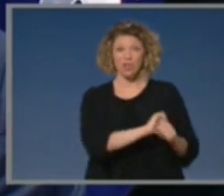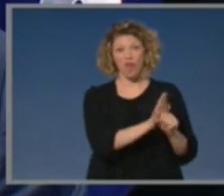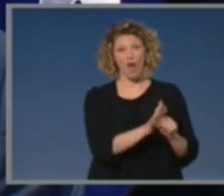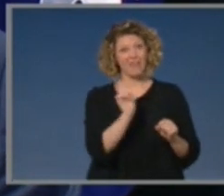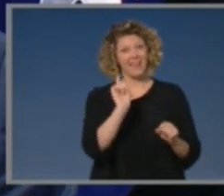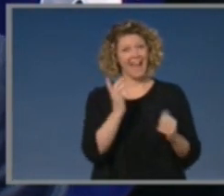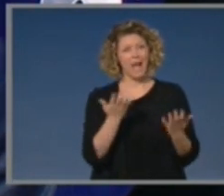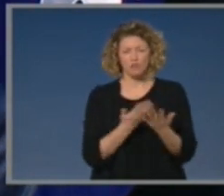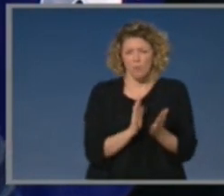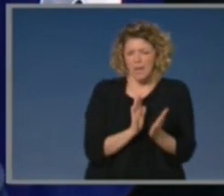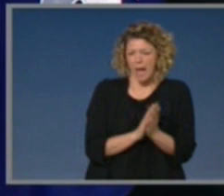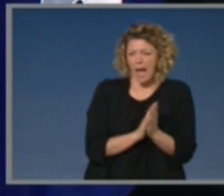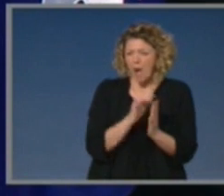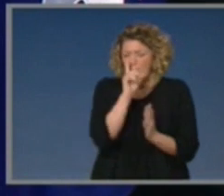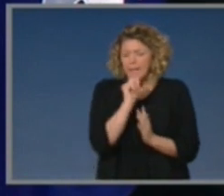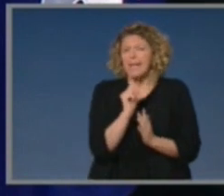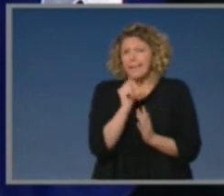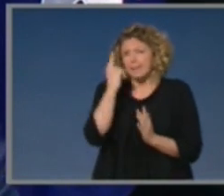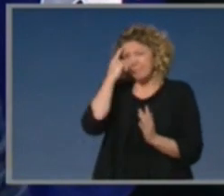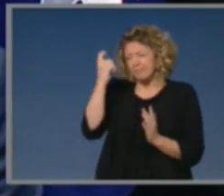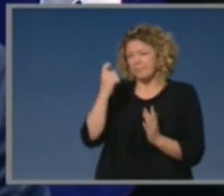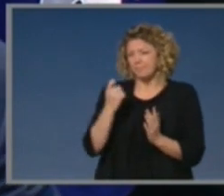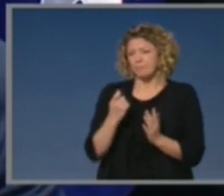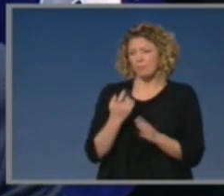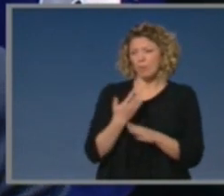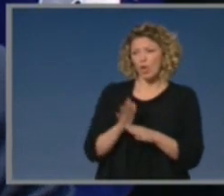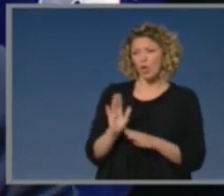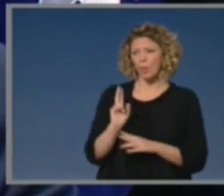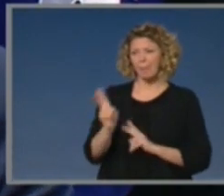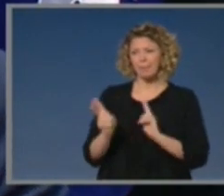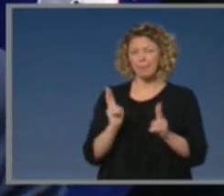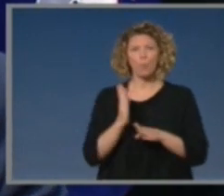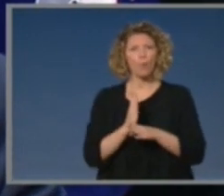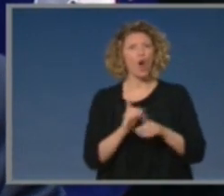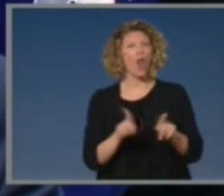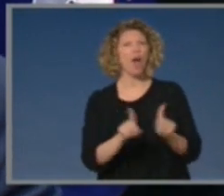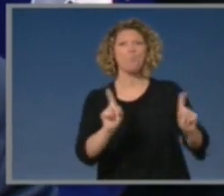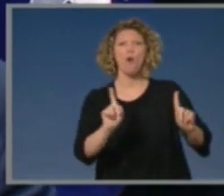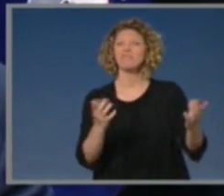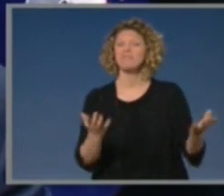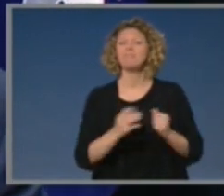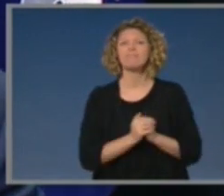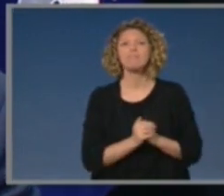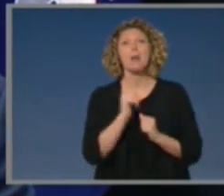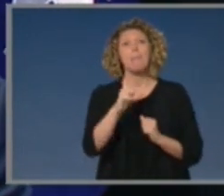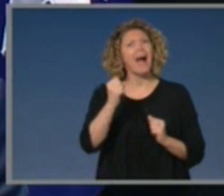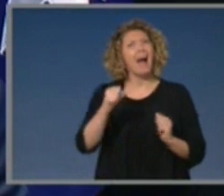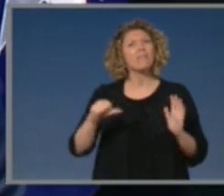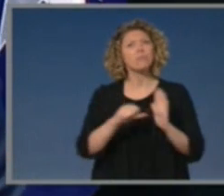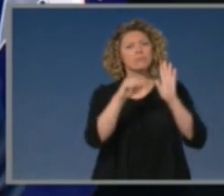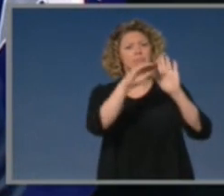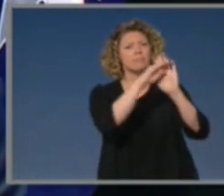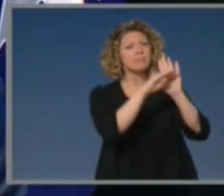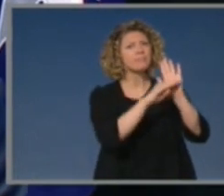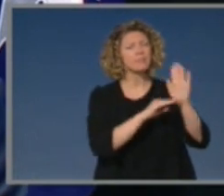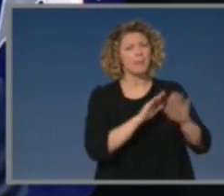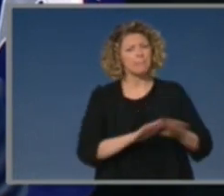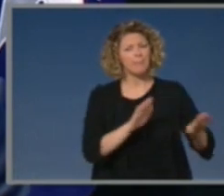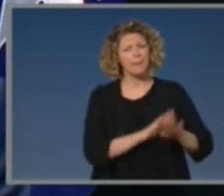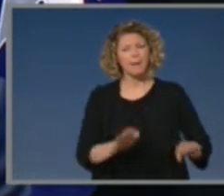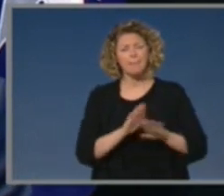we can move towards that. But as long as these restrictions are in place, they are costing our economy some $4